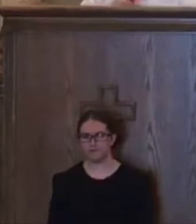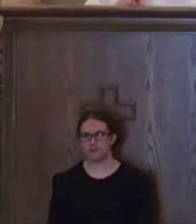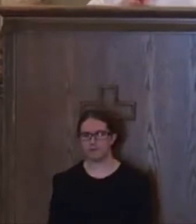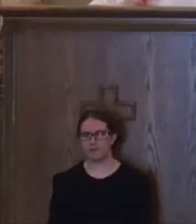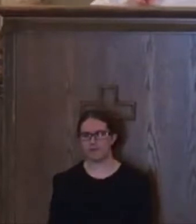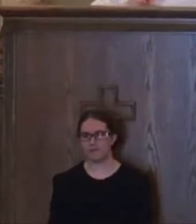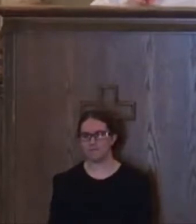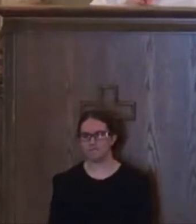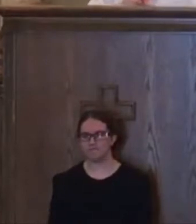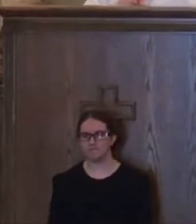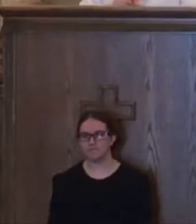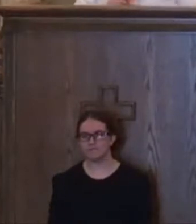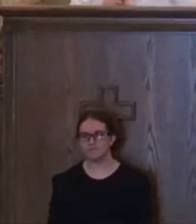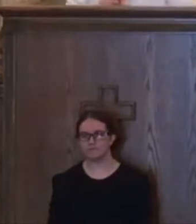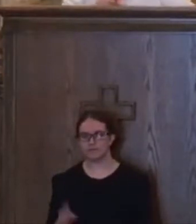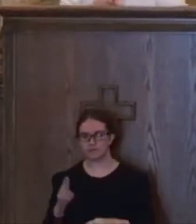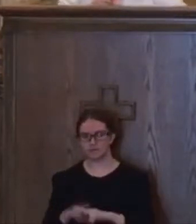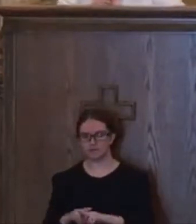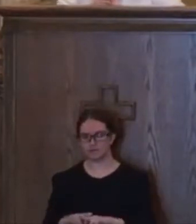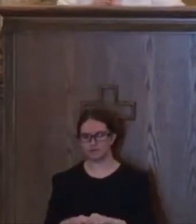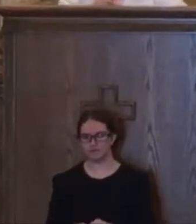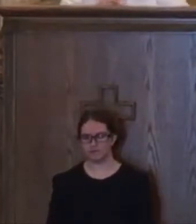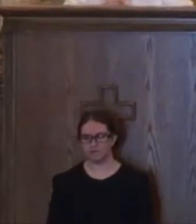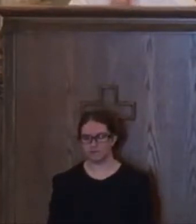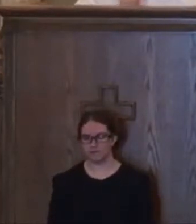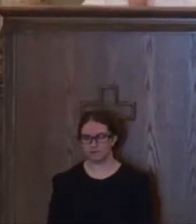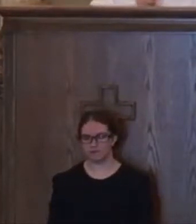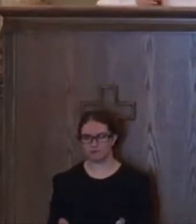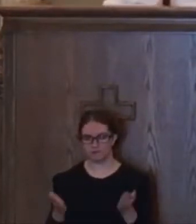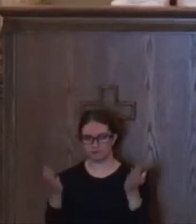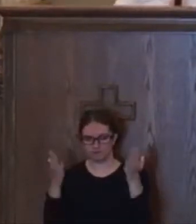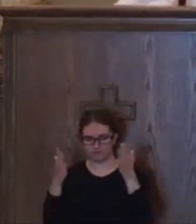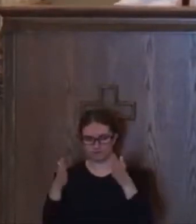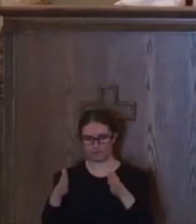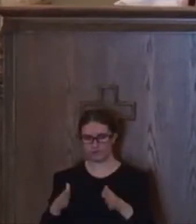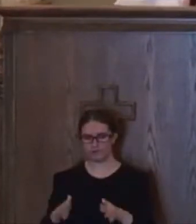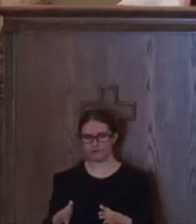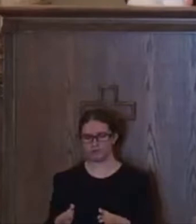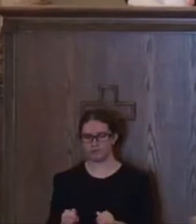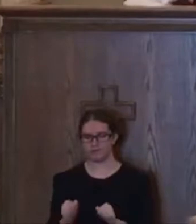hallelujah. Amen, amen. You may be seated. And I'll close it soon.